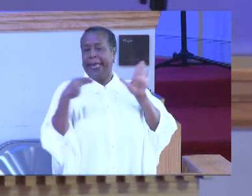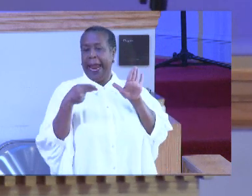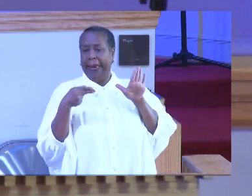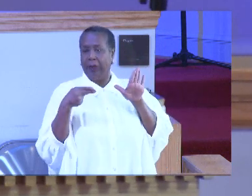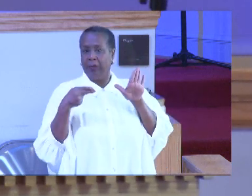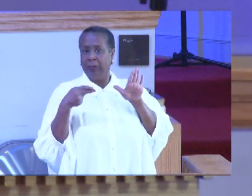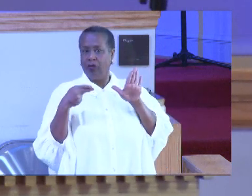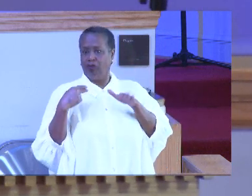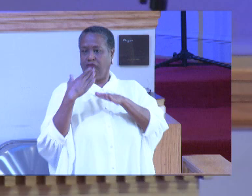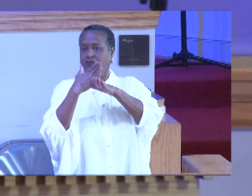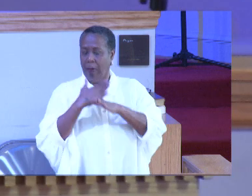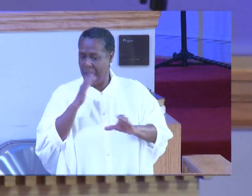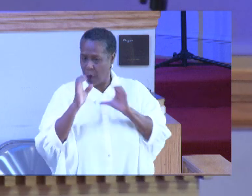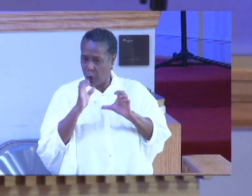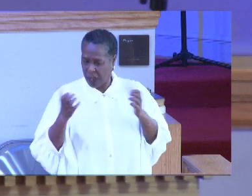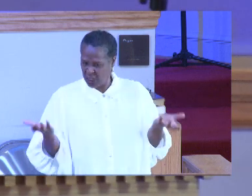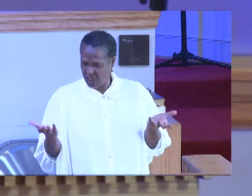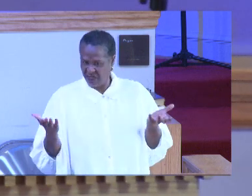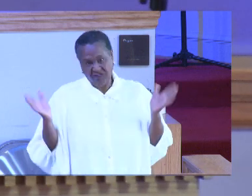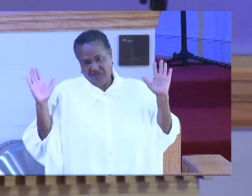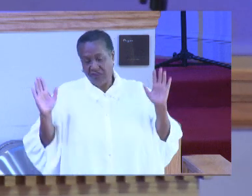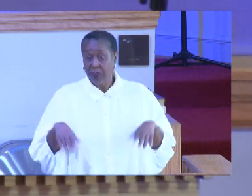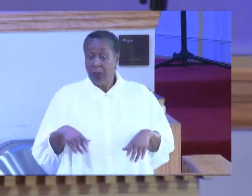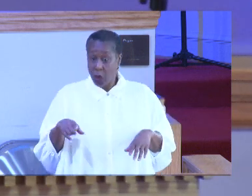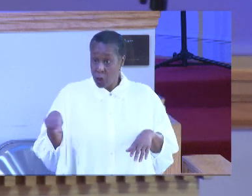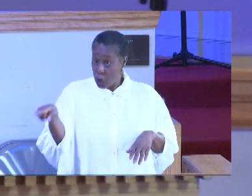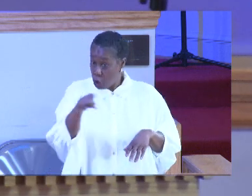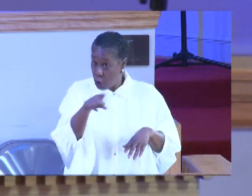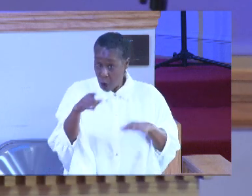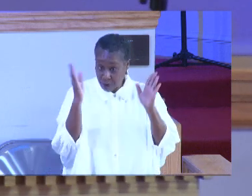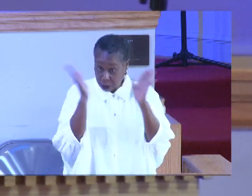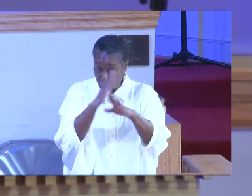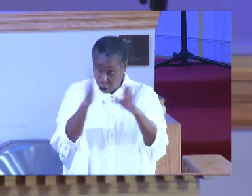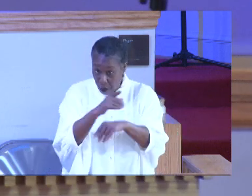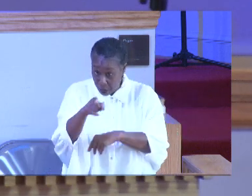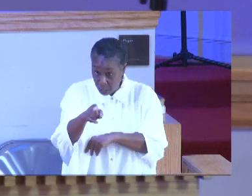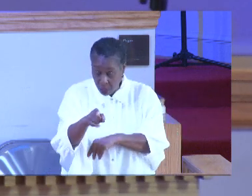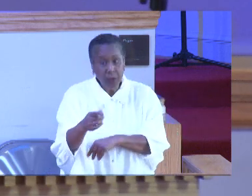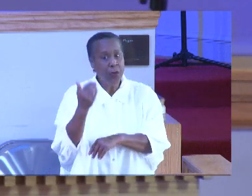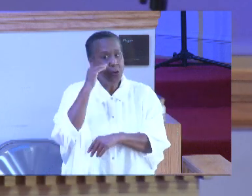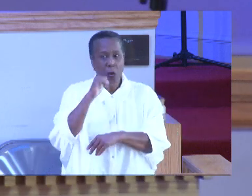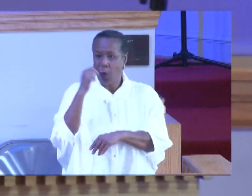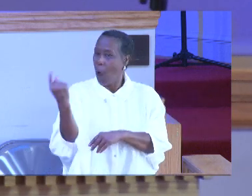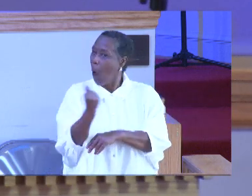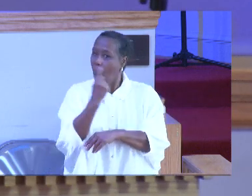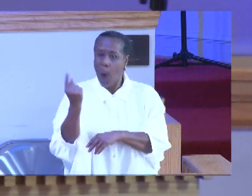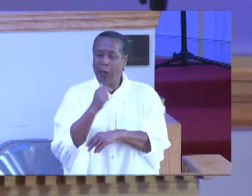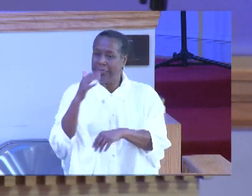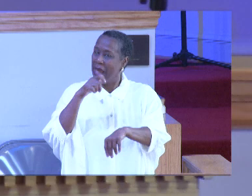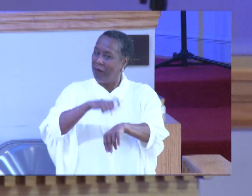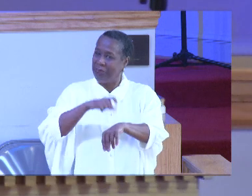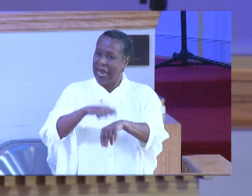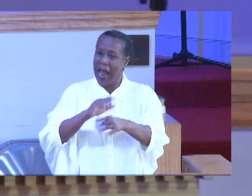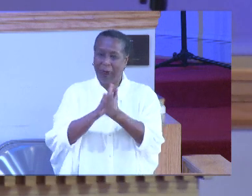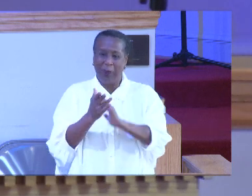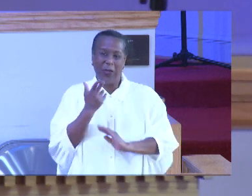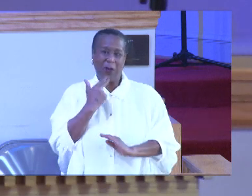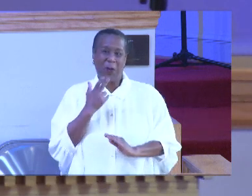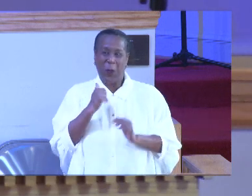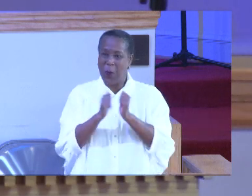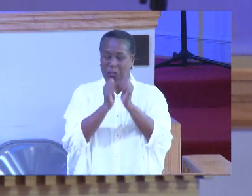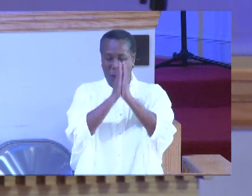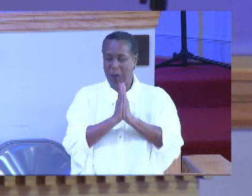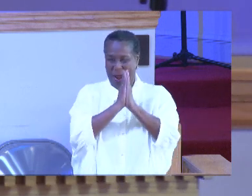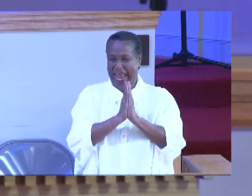communication. And any of you ever been in trouble, you know that you ain't always got time to get cute with your